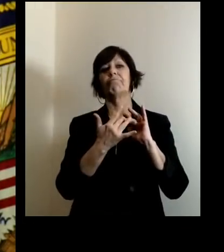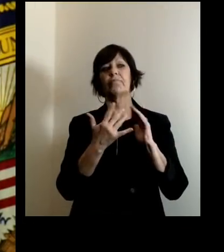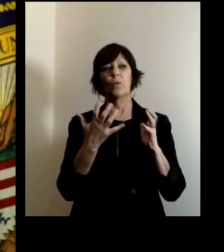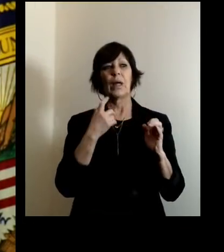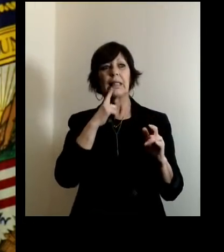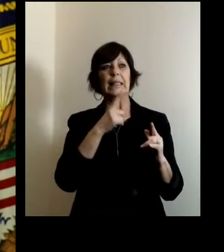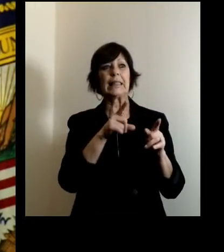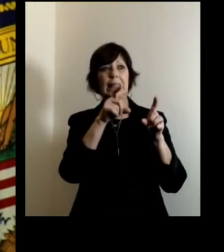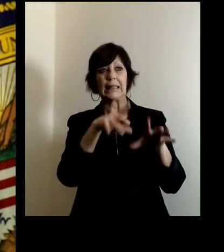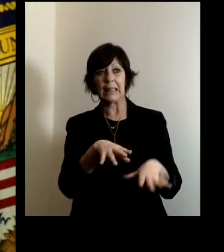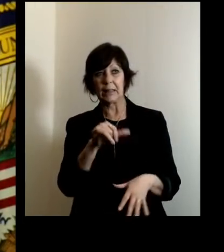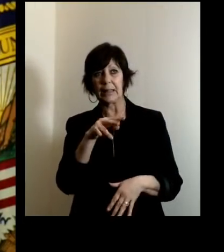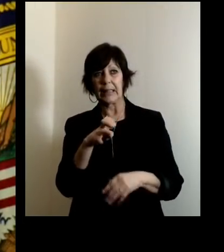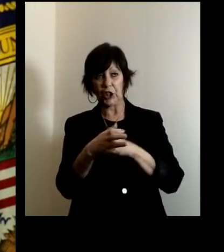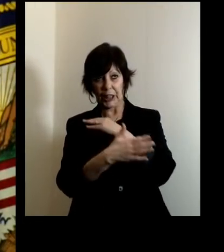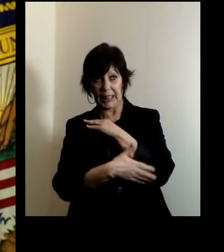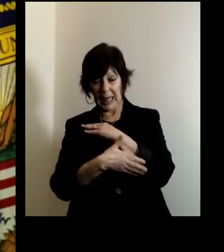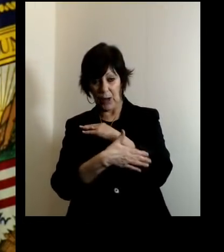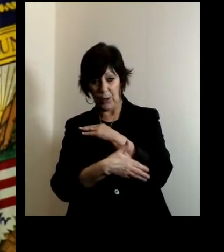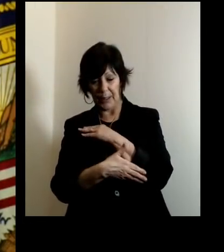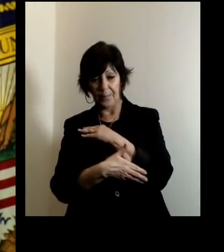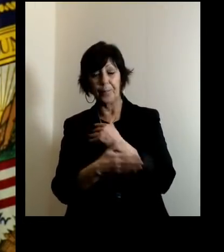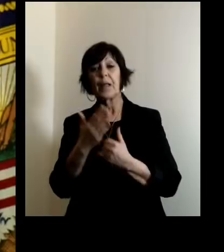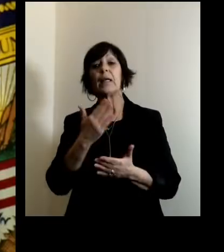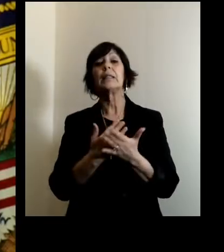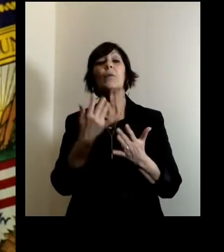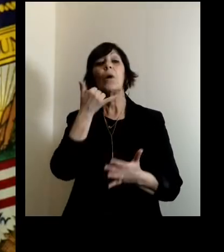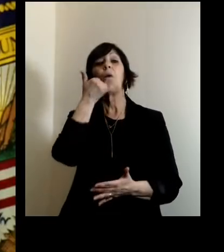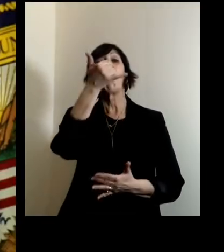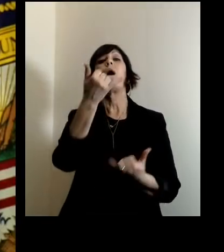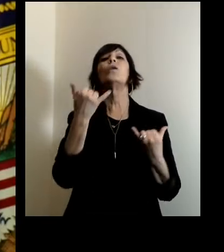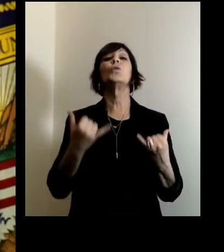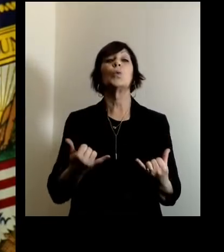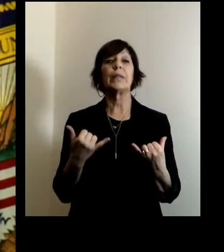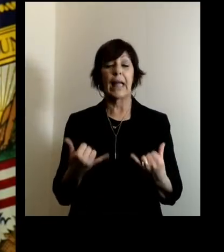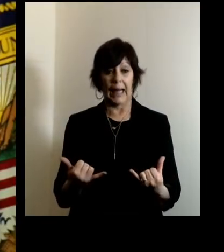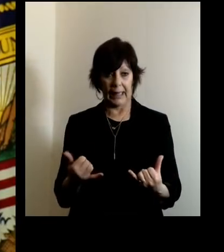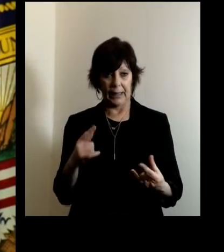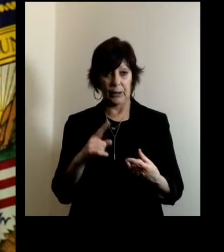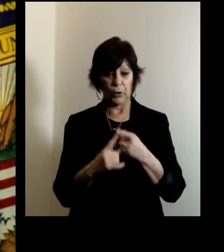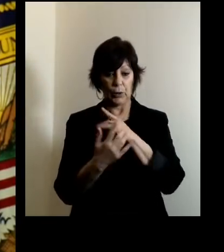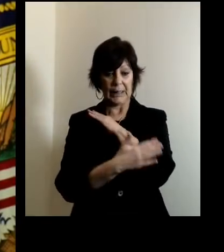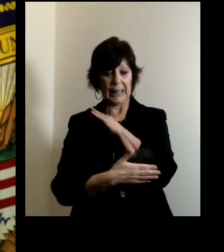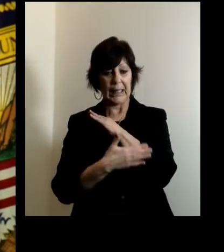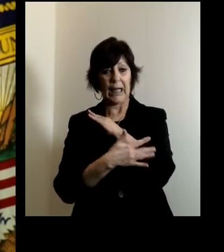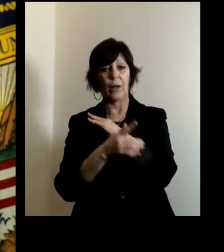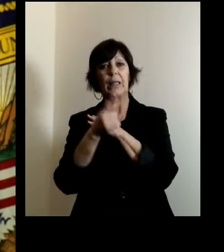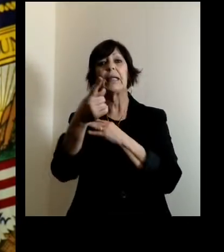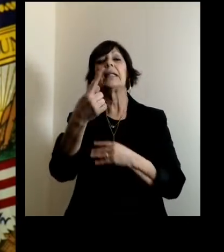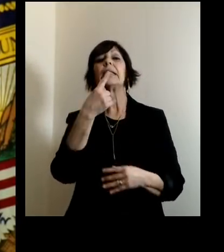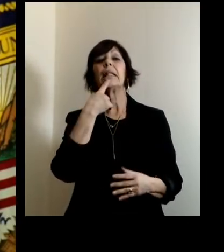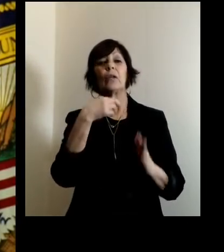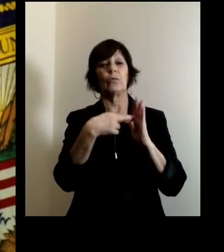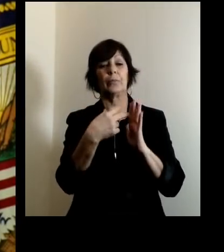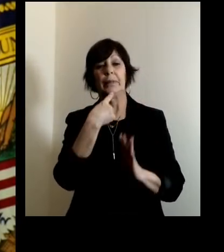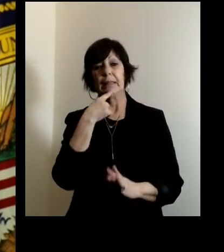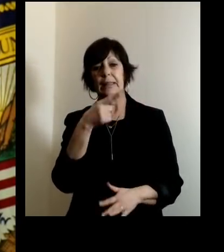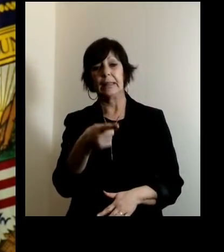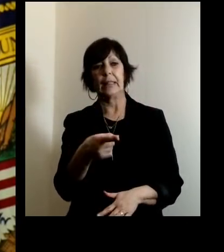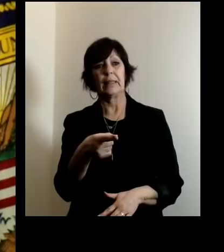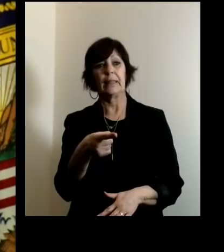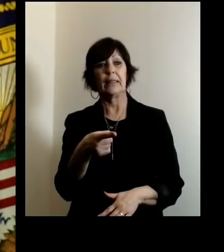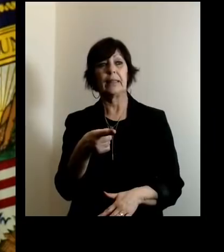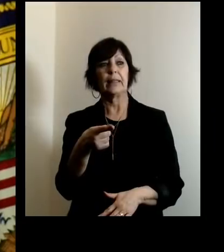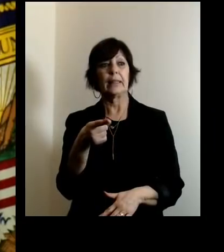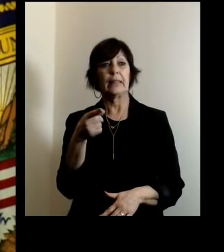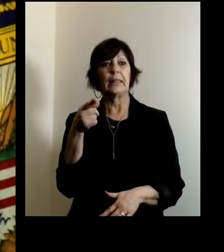by Erie County. Someone who actually even called today to the county and was told by the representative on the phone that there's a